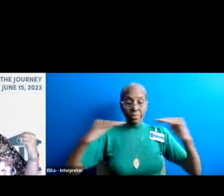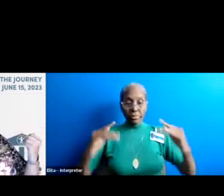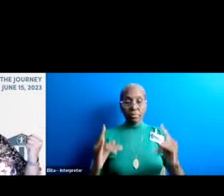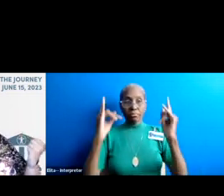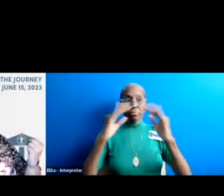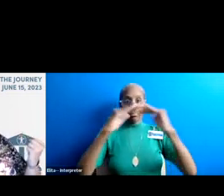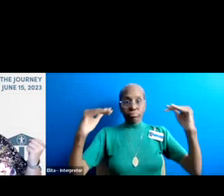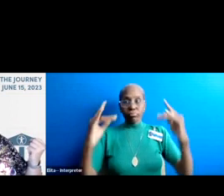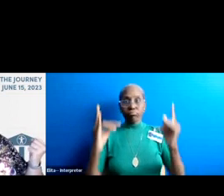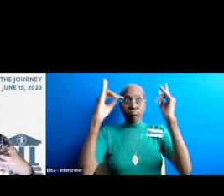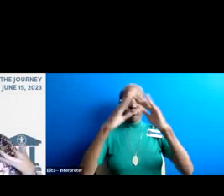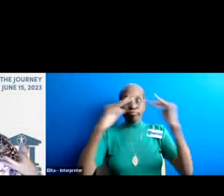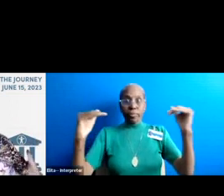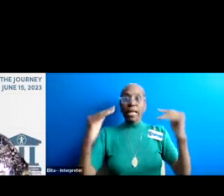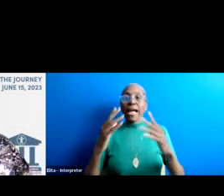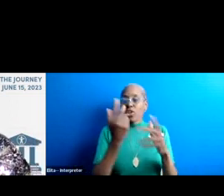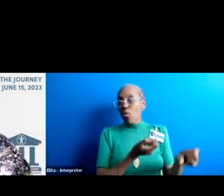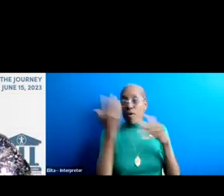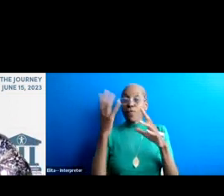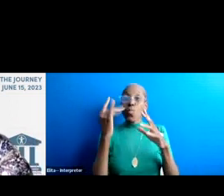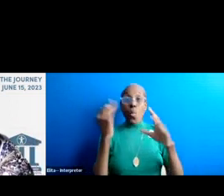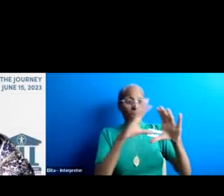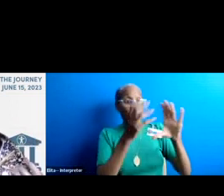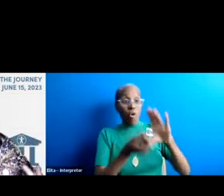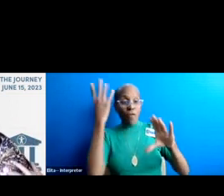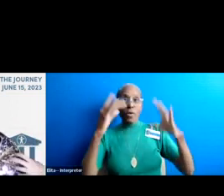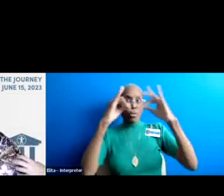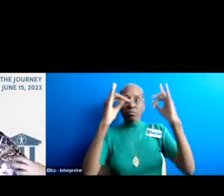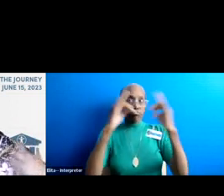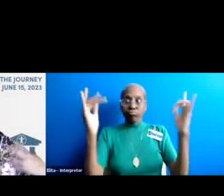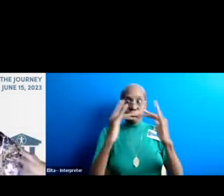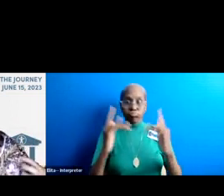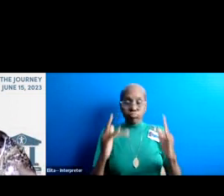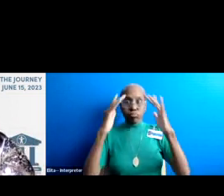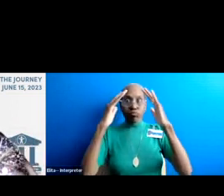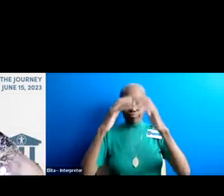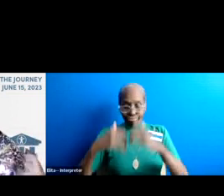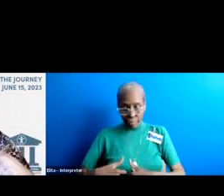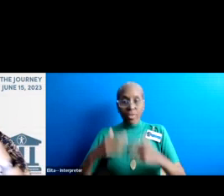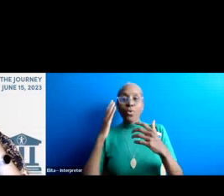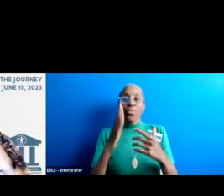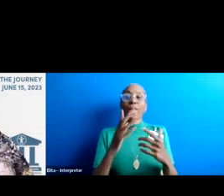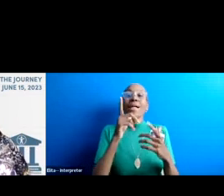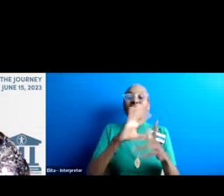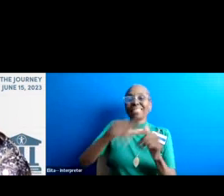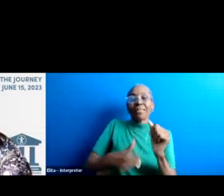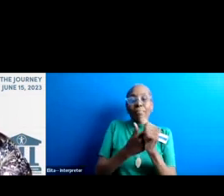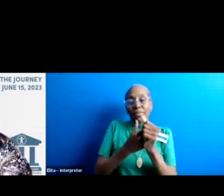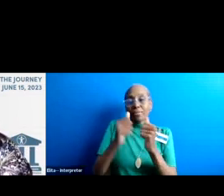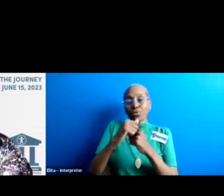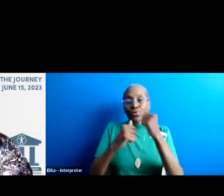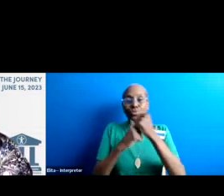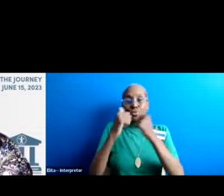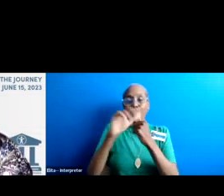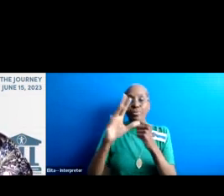a row of the scaffolding. It's all going to start falling apart, right? So headings are sort of that scaffolding or backbone of the structure of your